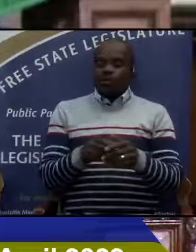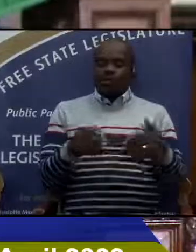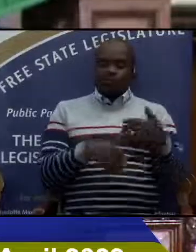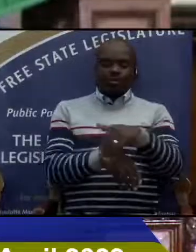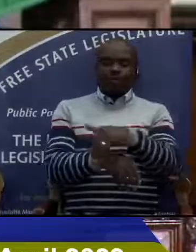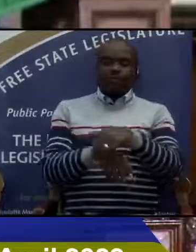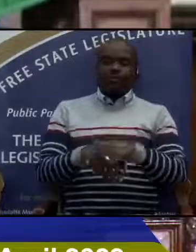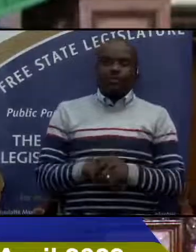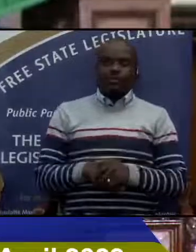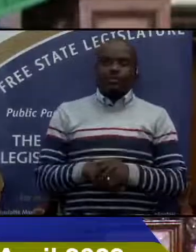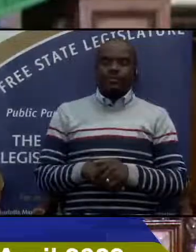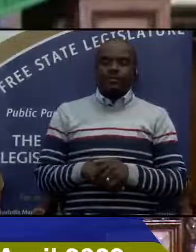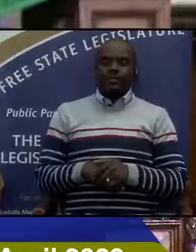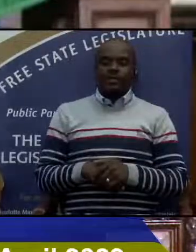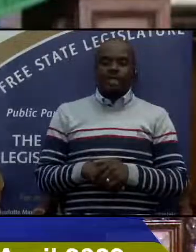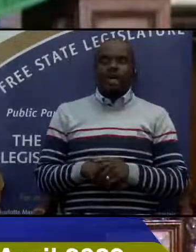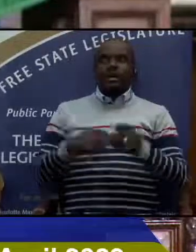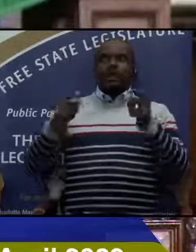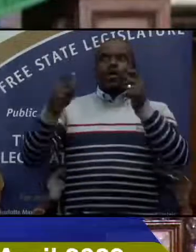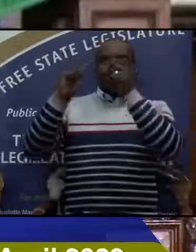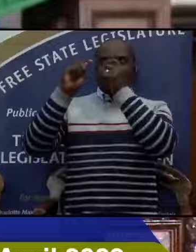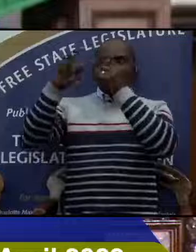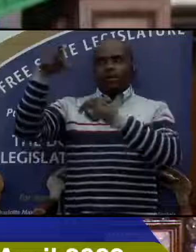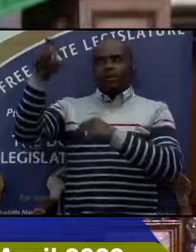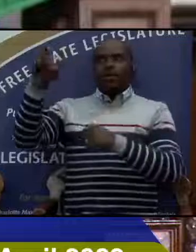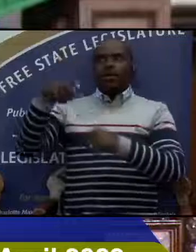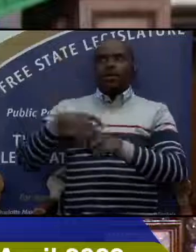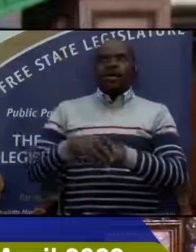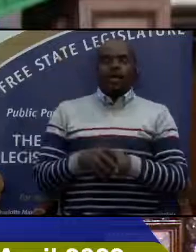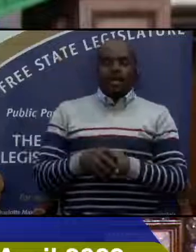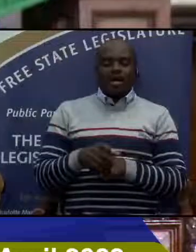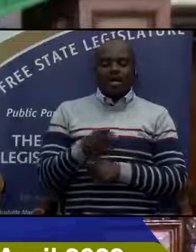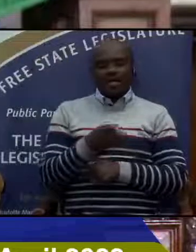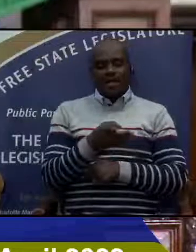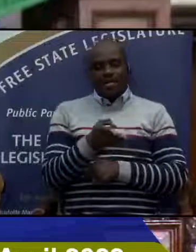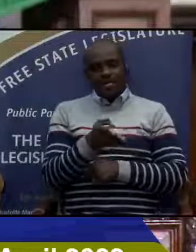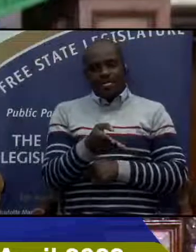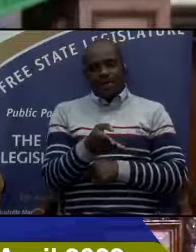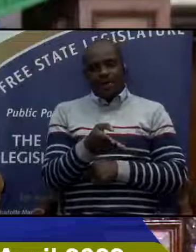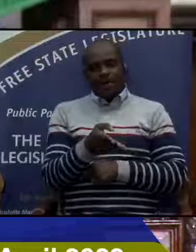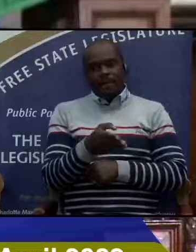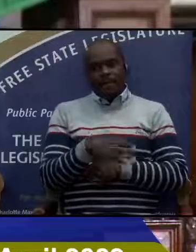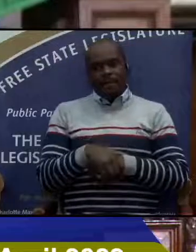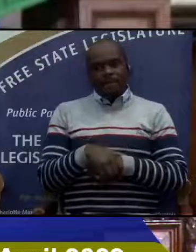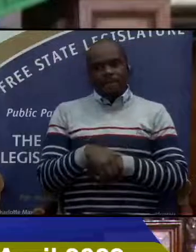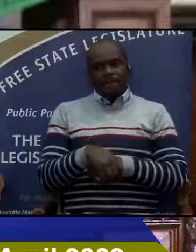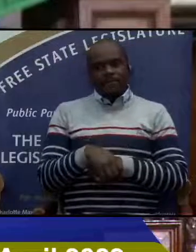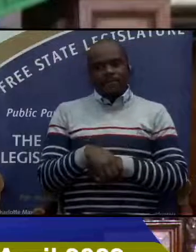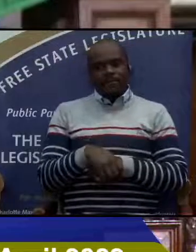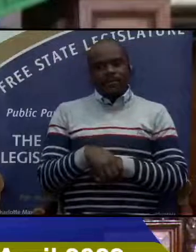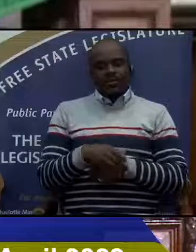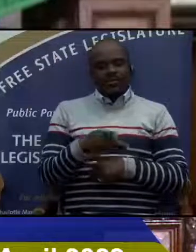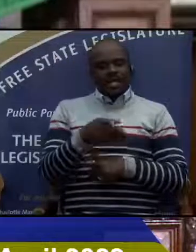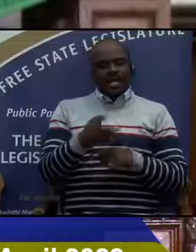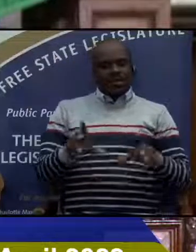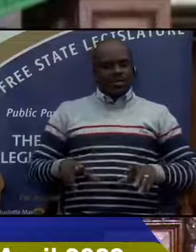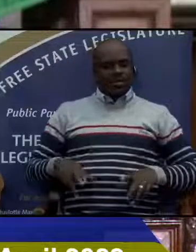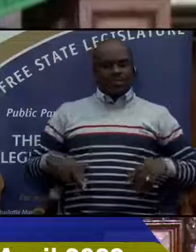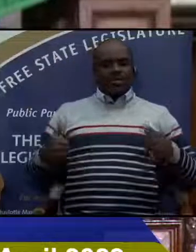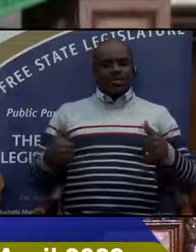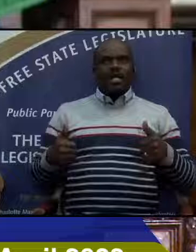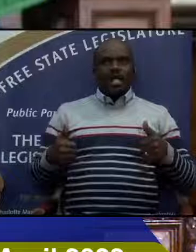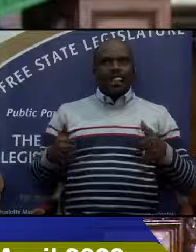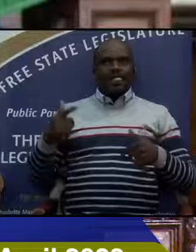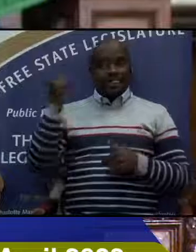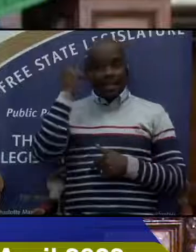problem. Honourable Speaker, cognitive dissonance is blaming apartheid for the decay and destruction of our provincial roads